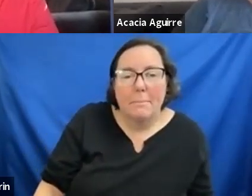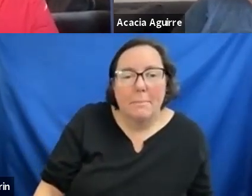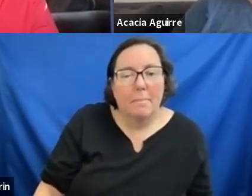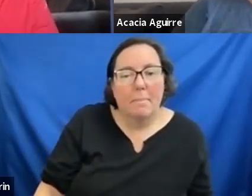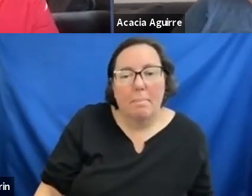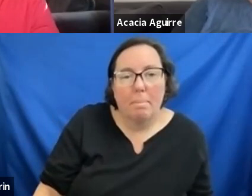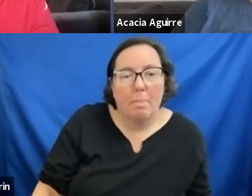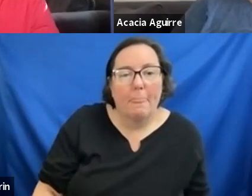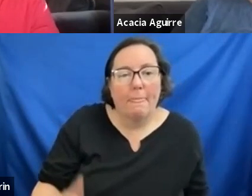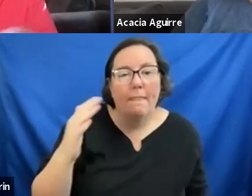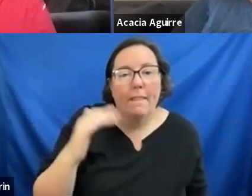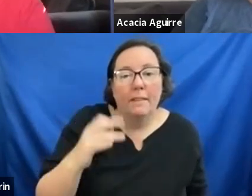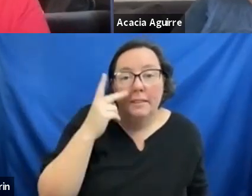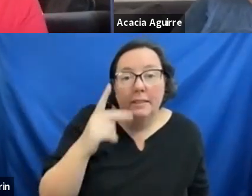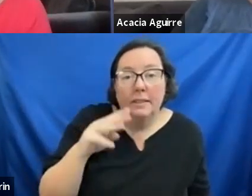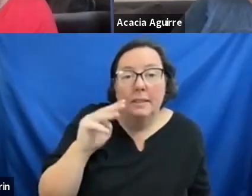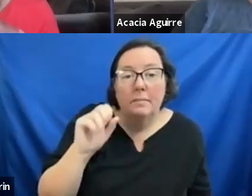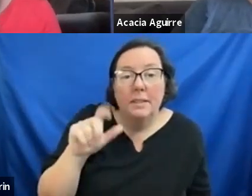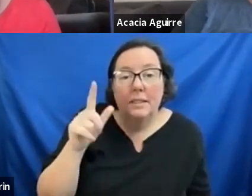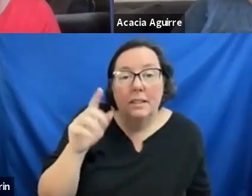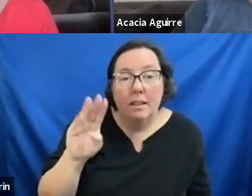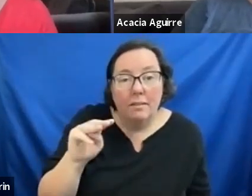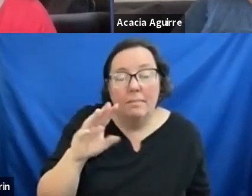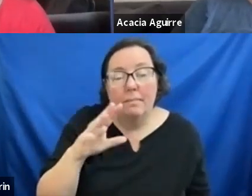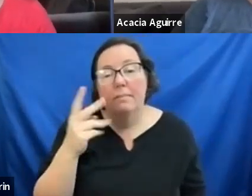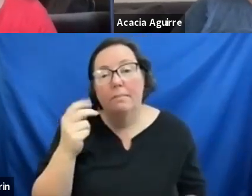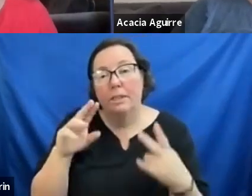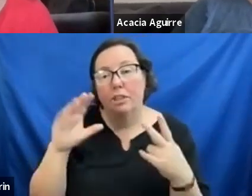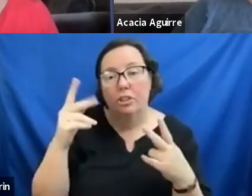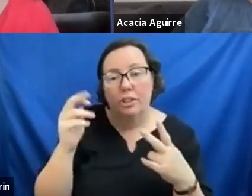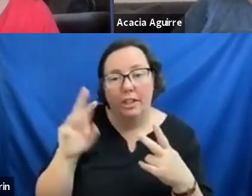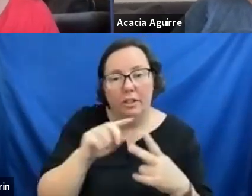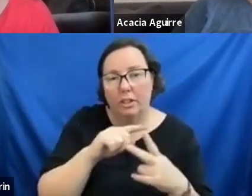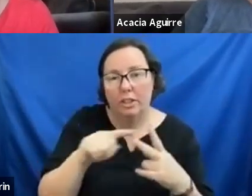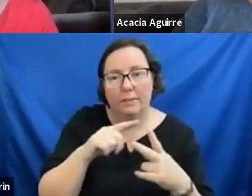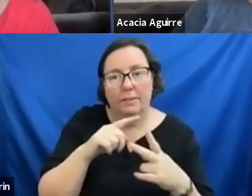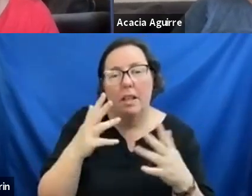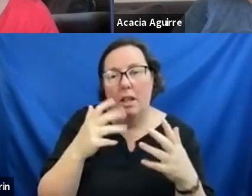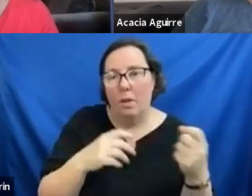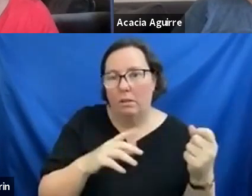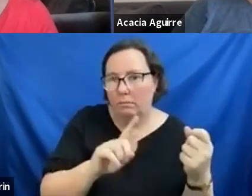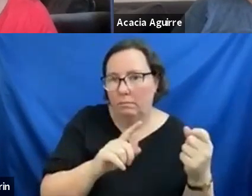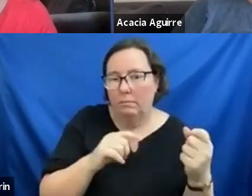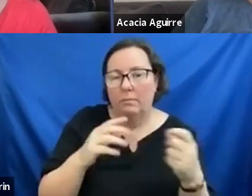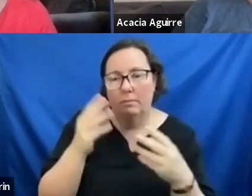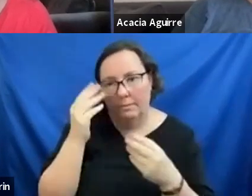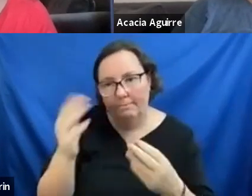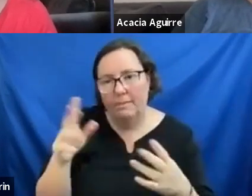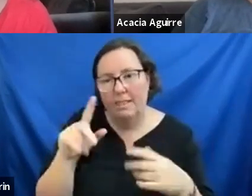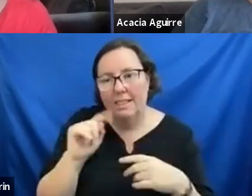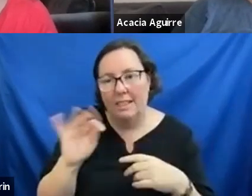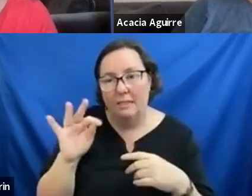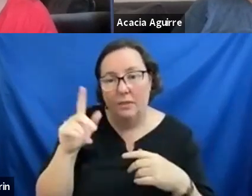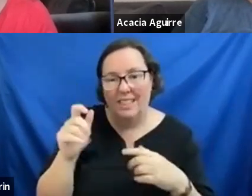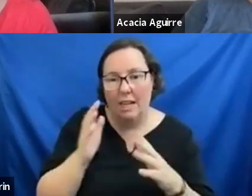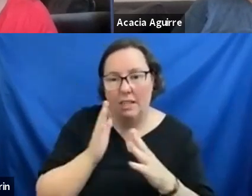Great. I see Ms. Lum's hand and Mr. Kreger's hand. I want to just inform the task force that I actually